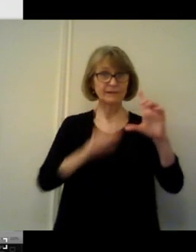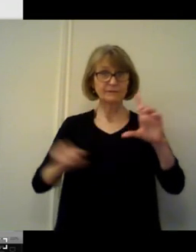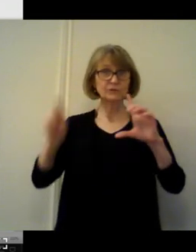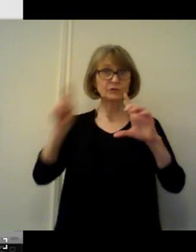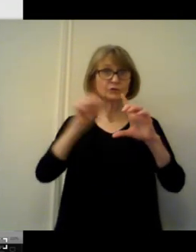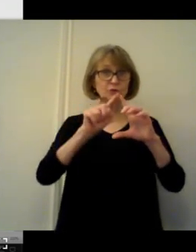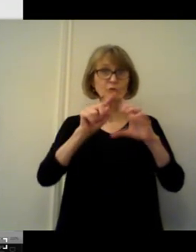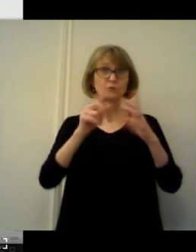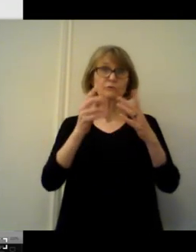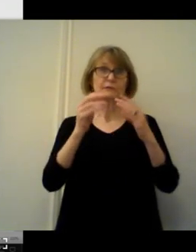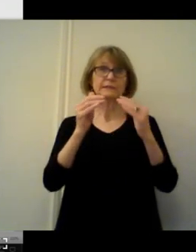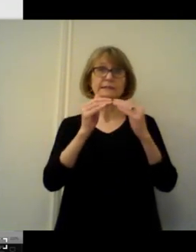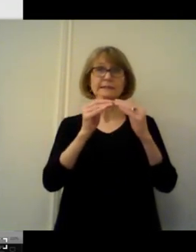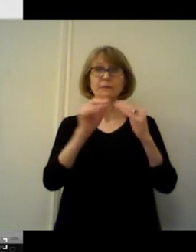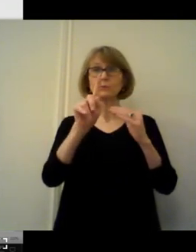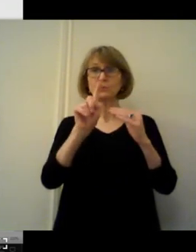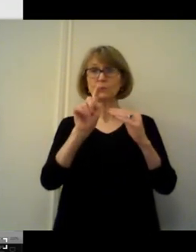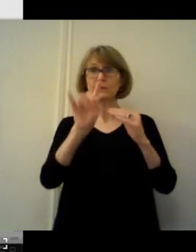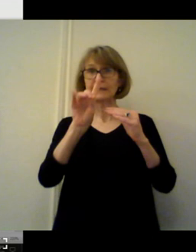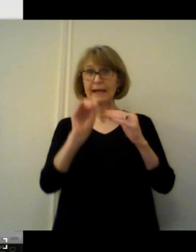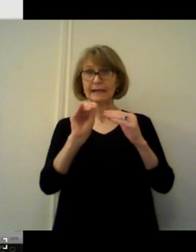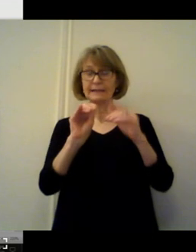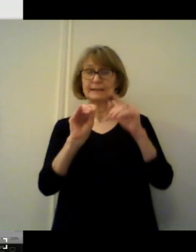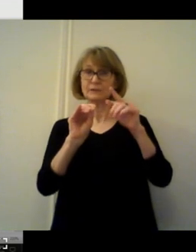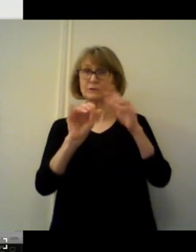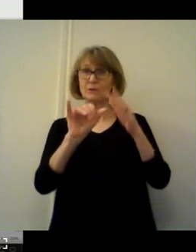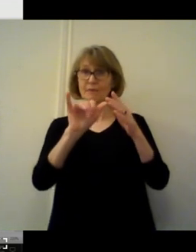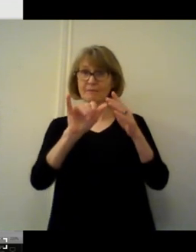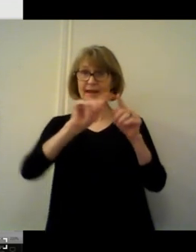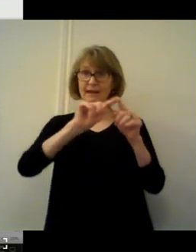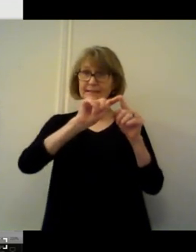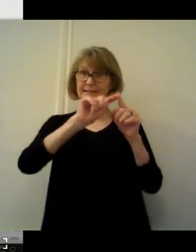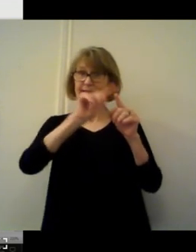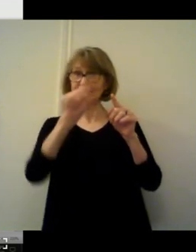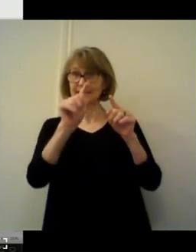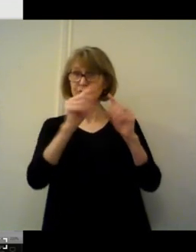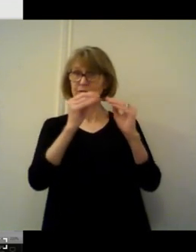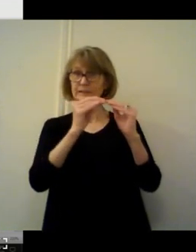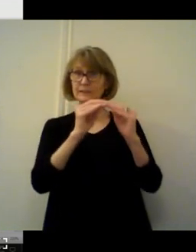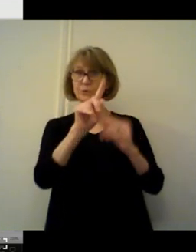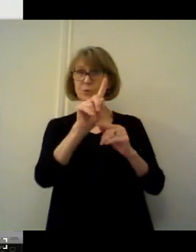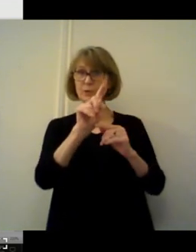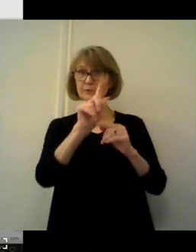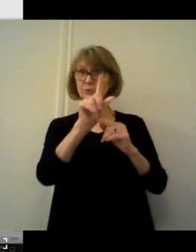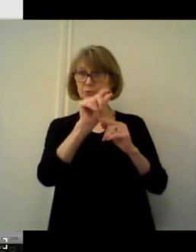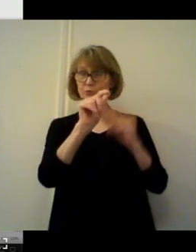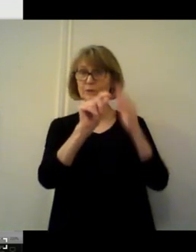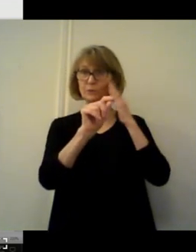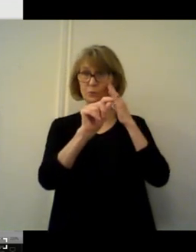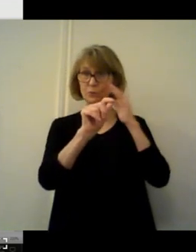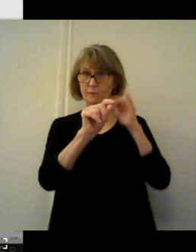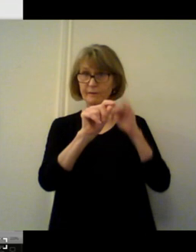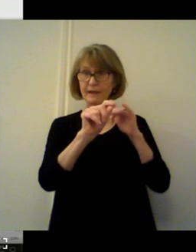180. Okay, well, if this section right here is already 120, okay, what is